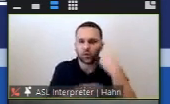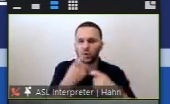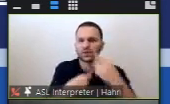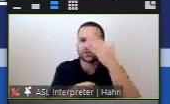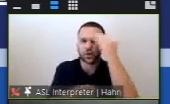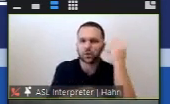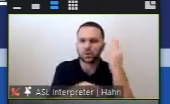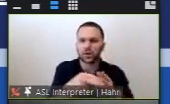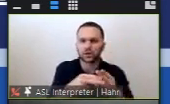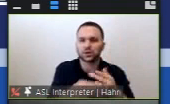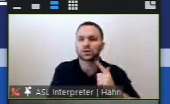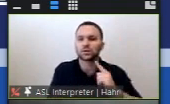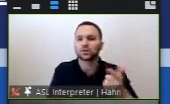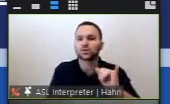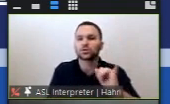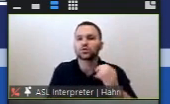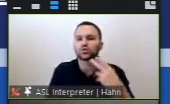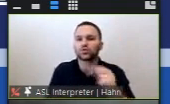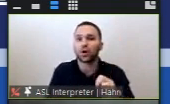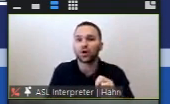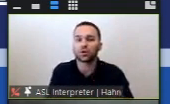to John Daly.